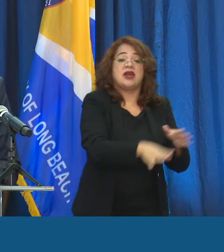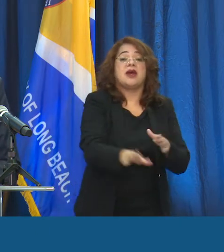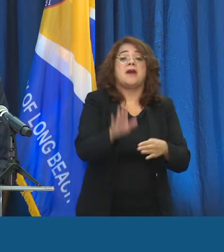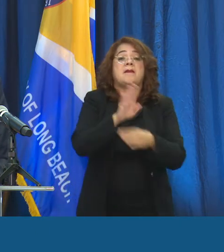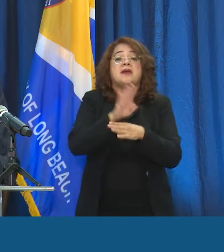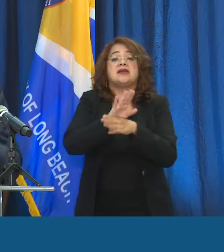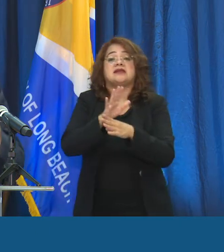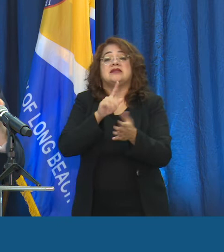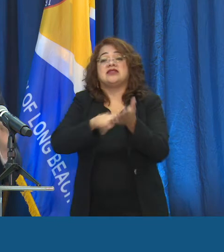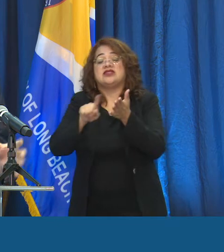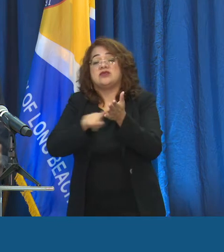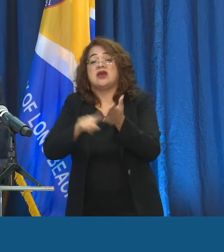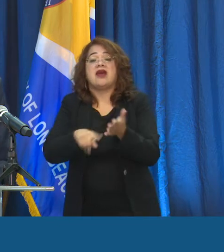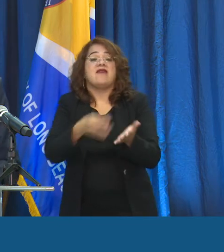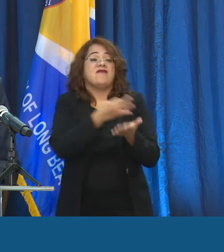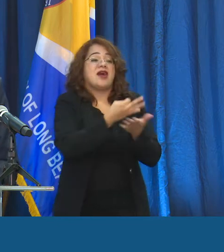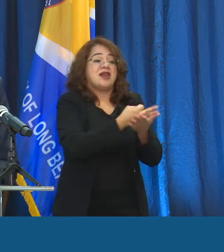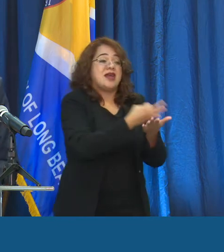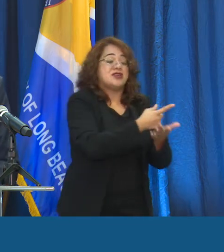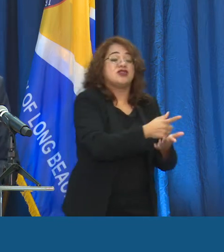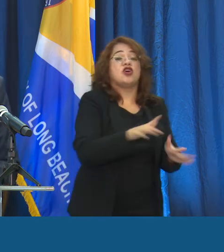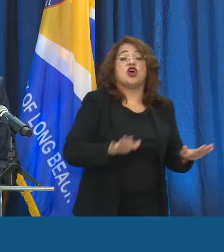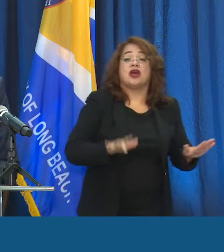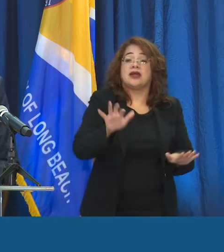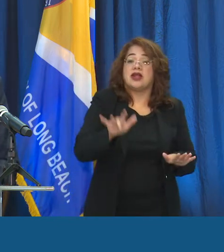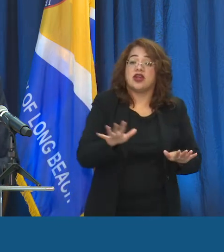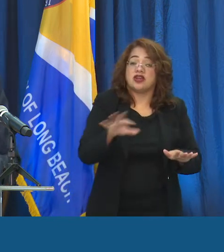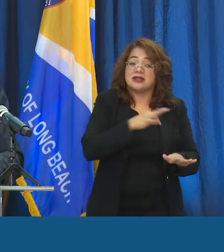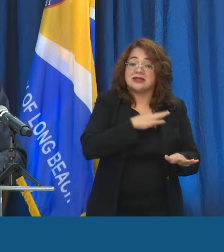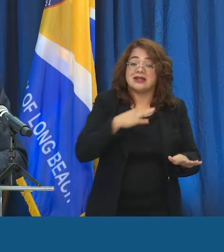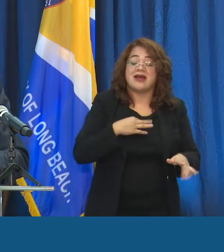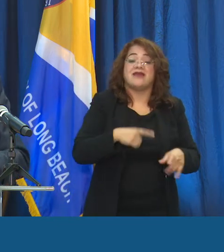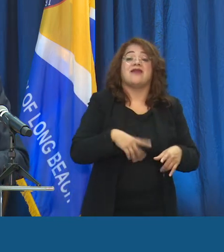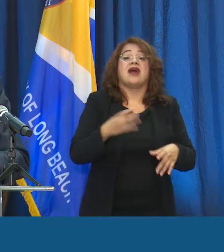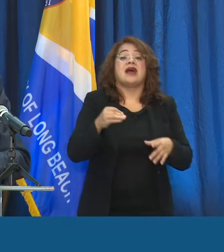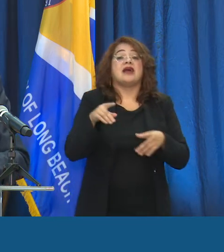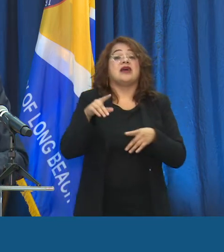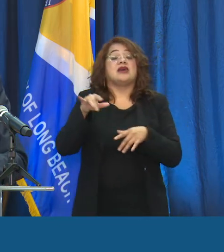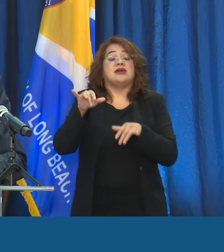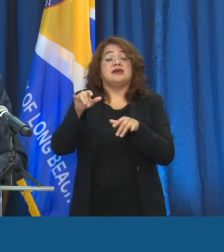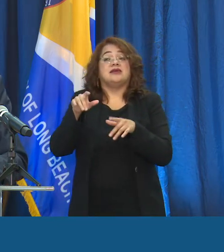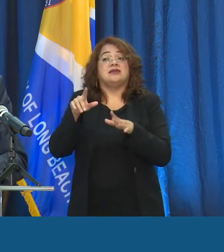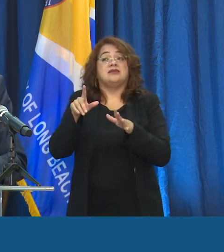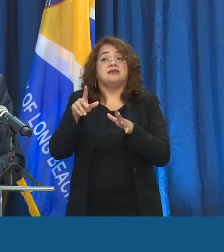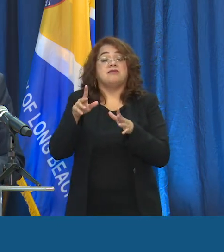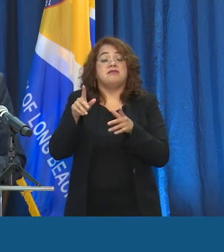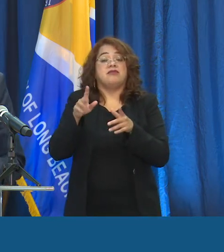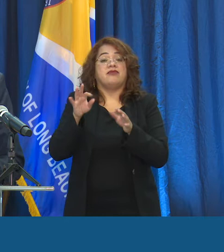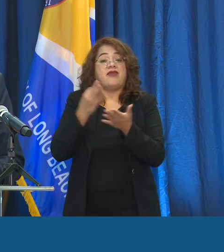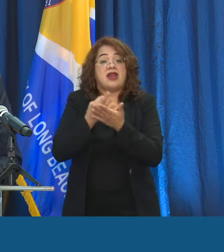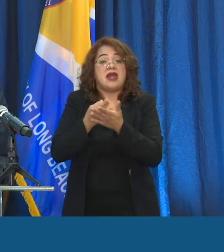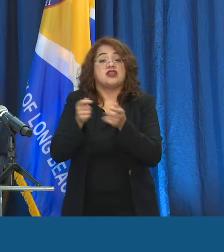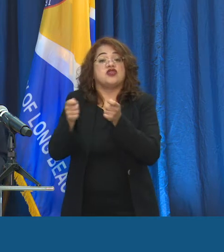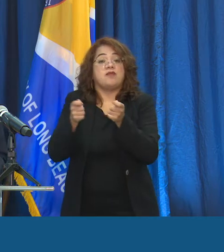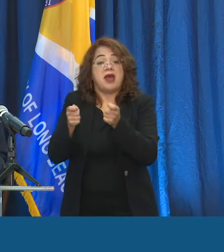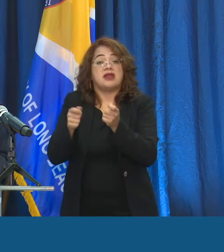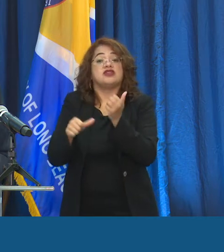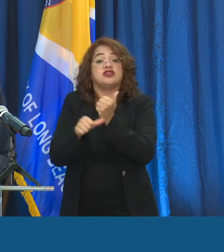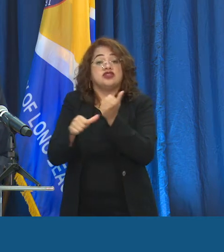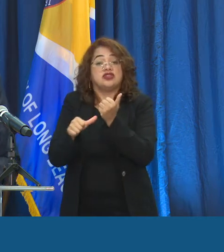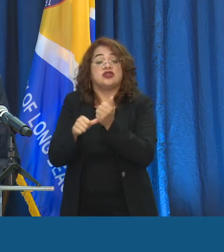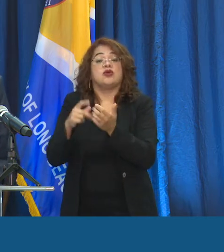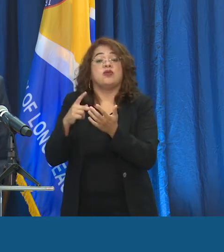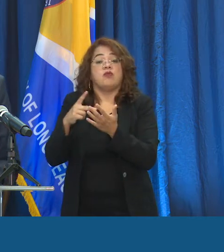inspections, financial management staff, clerical staff, and suspending our management assistant program. In the area of cannabis,